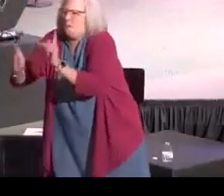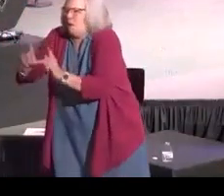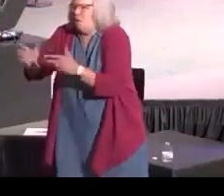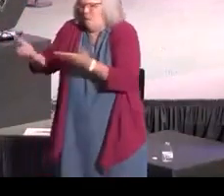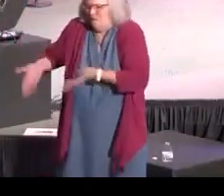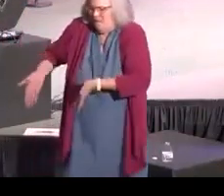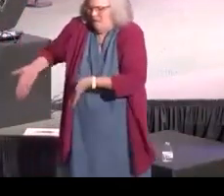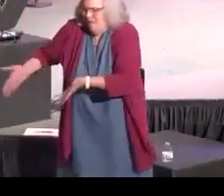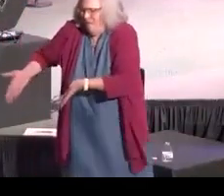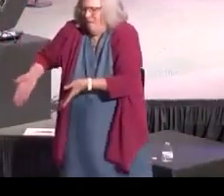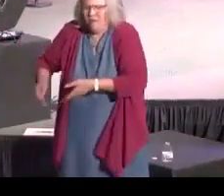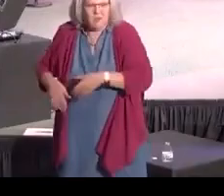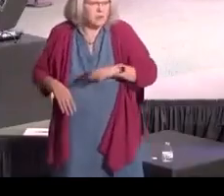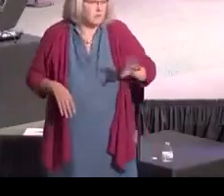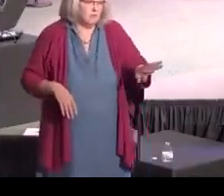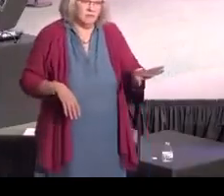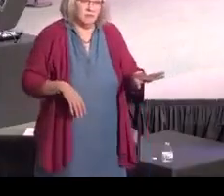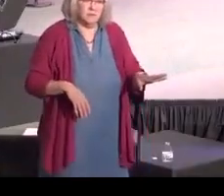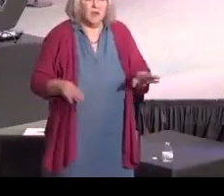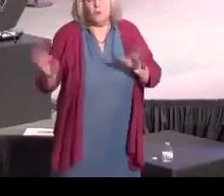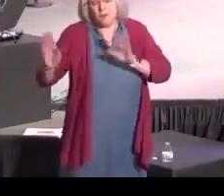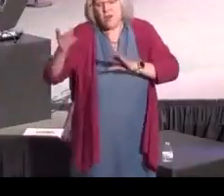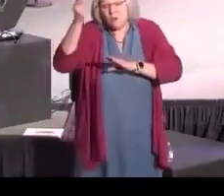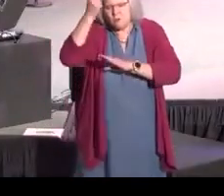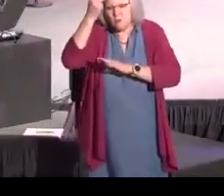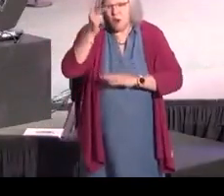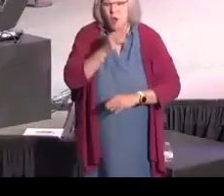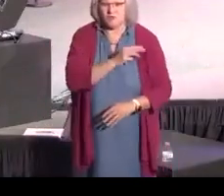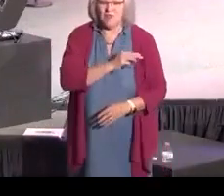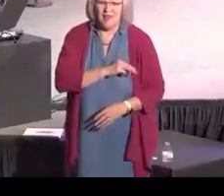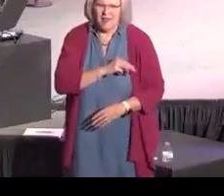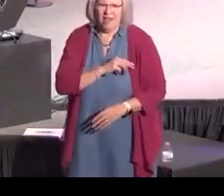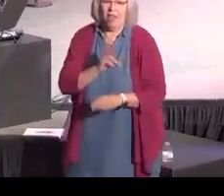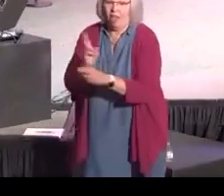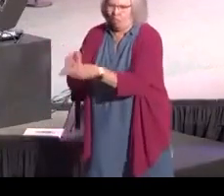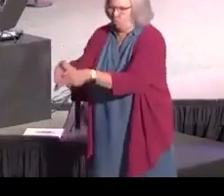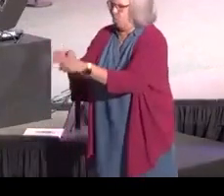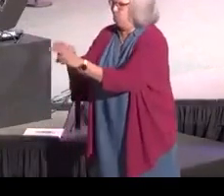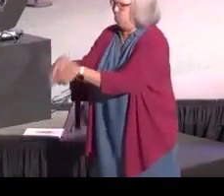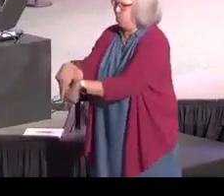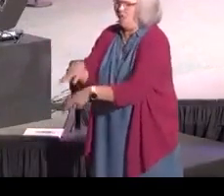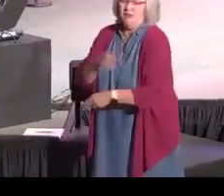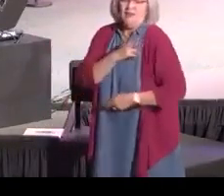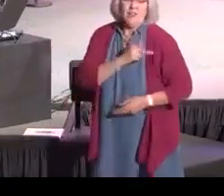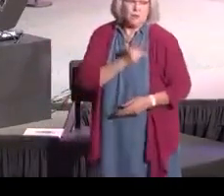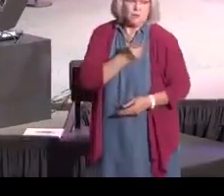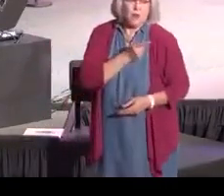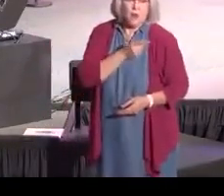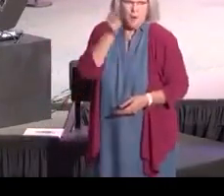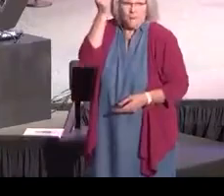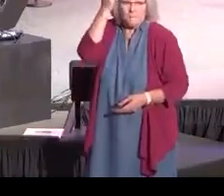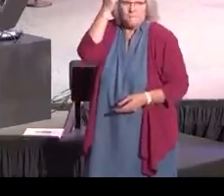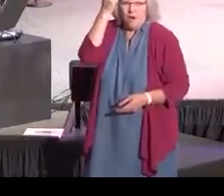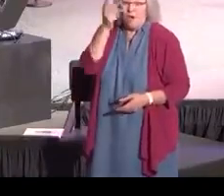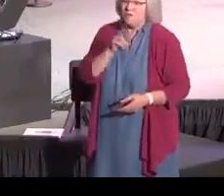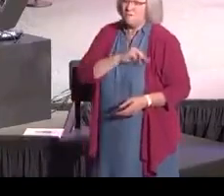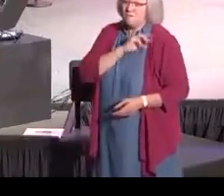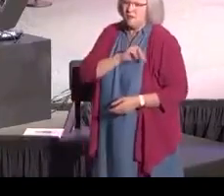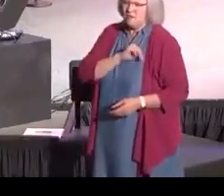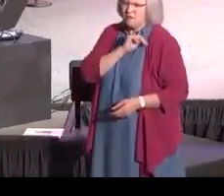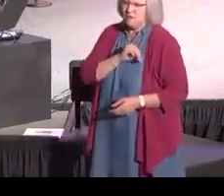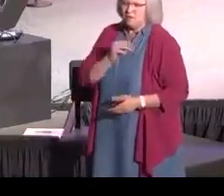That was controversial in the first century, but that was Paul's ministry. His ministry was mainly to the